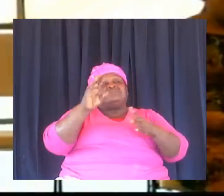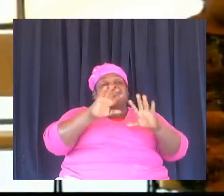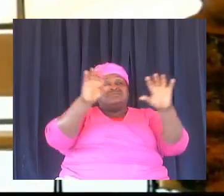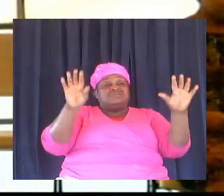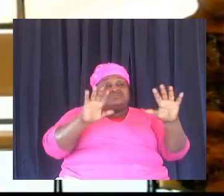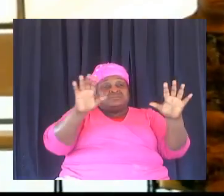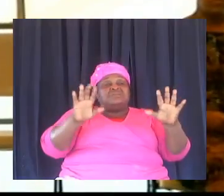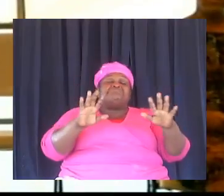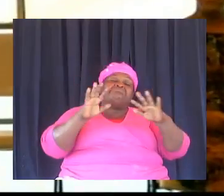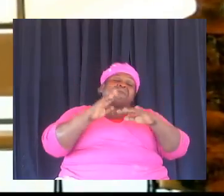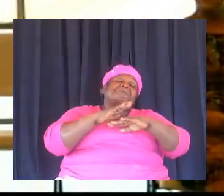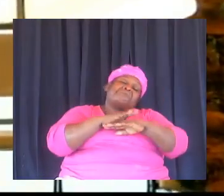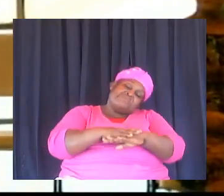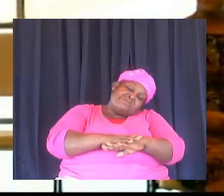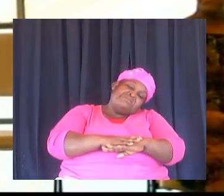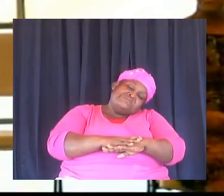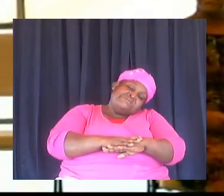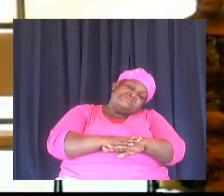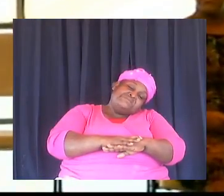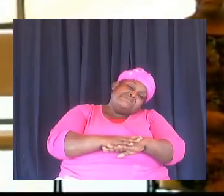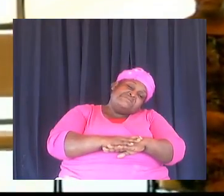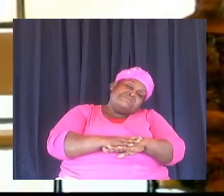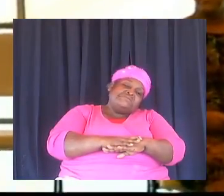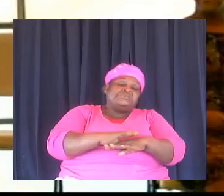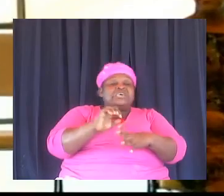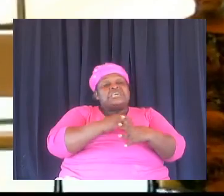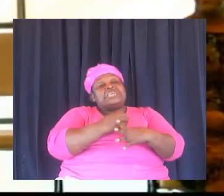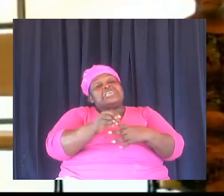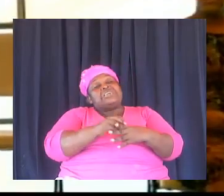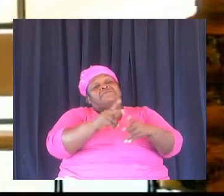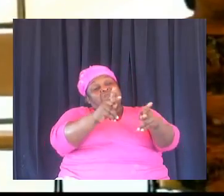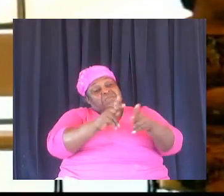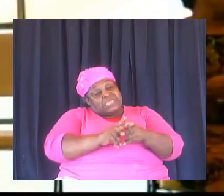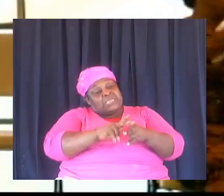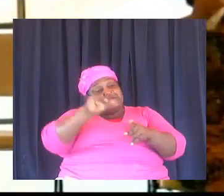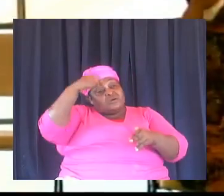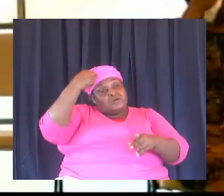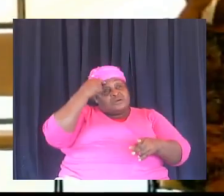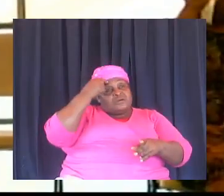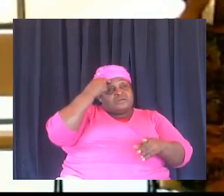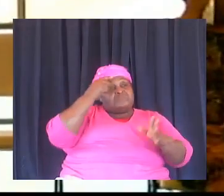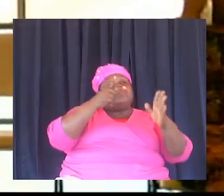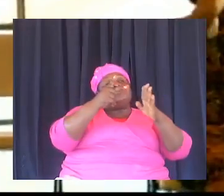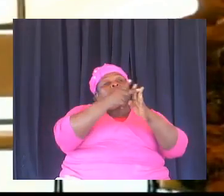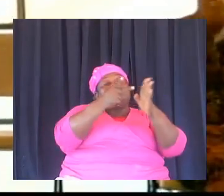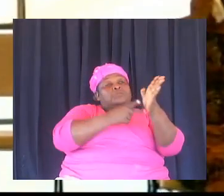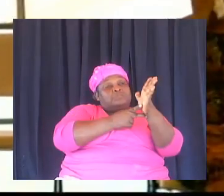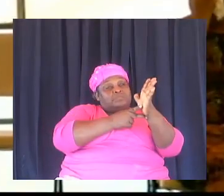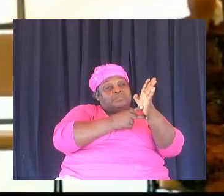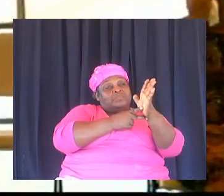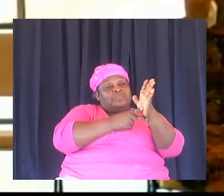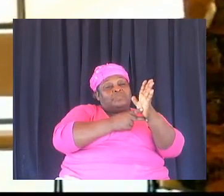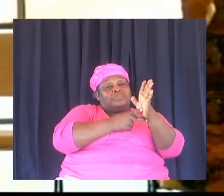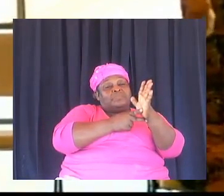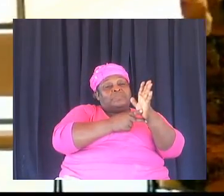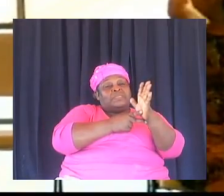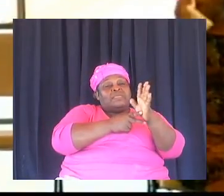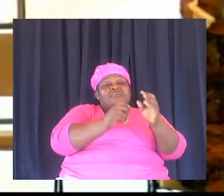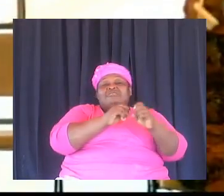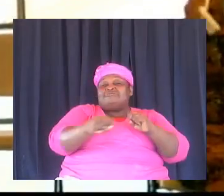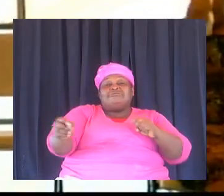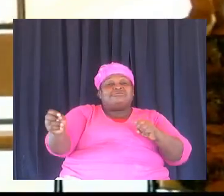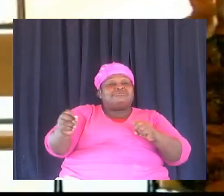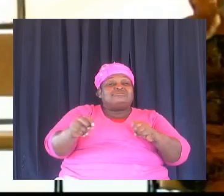little bit even as we maintain the government protocol. We're not going to be in breach of that, Sister